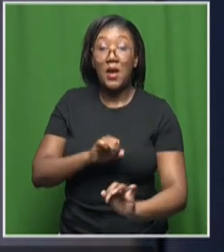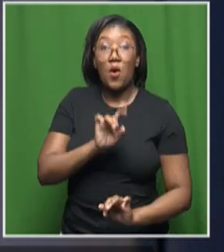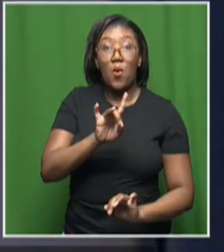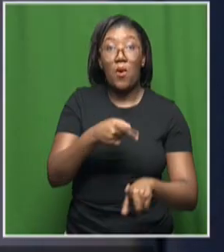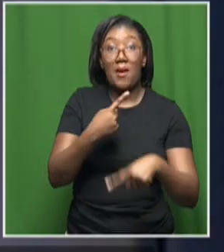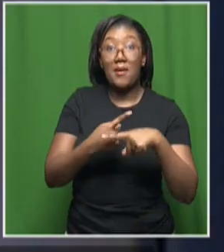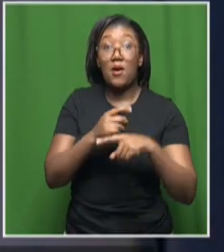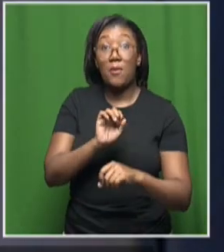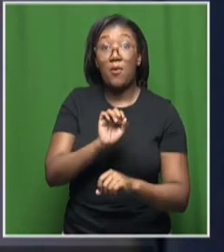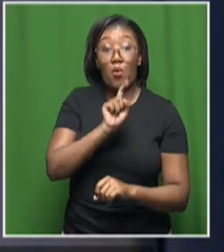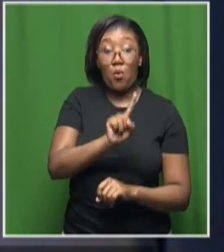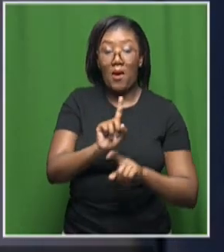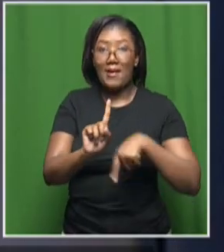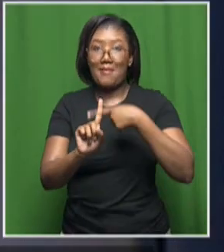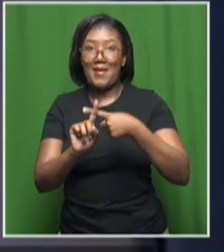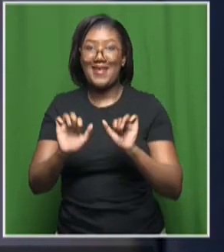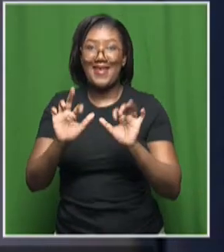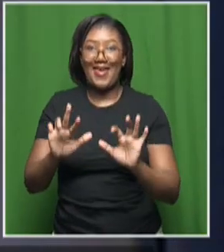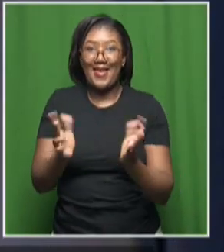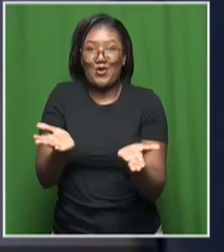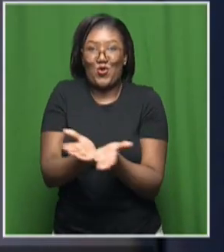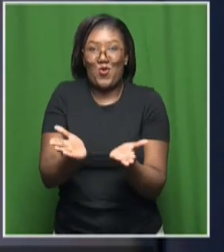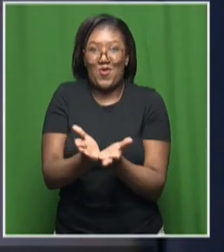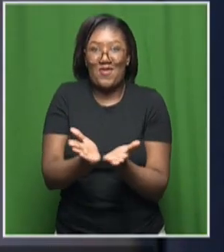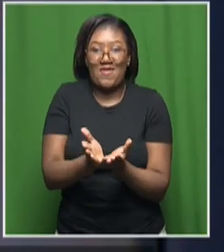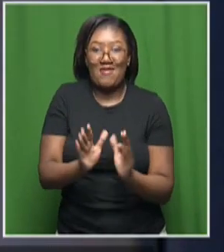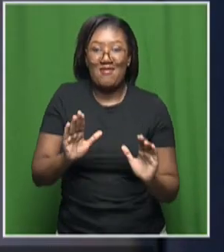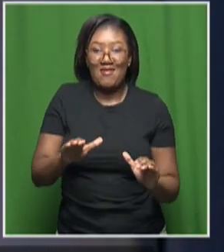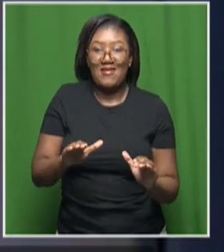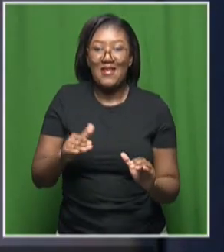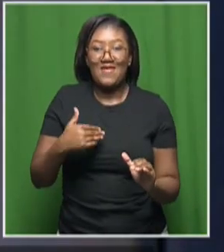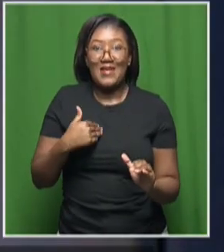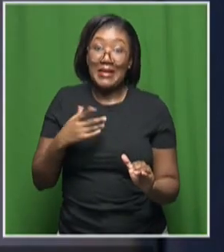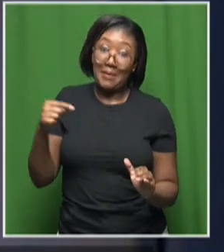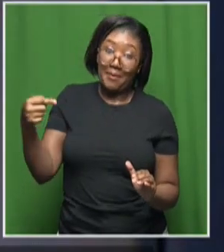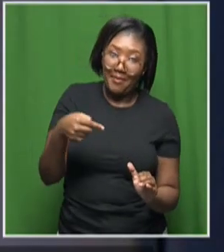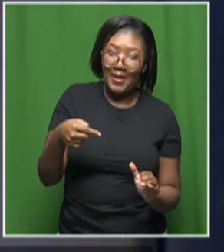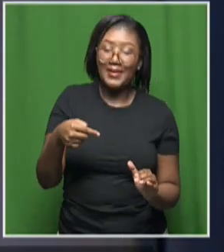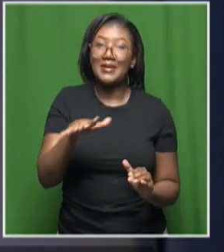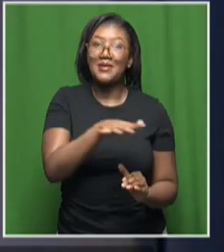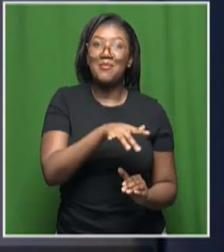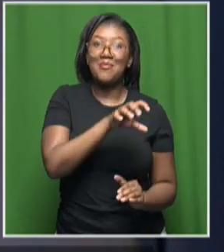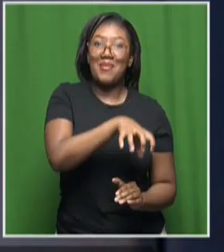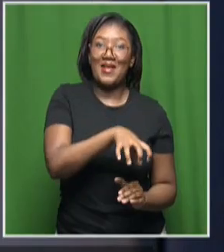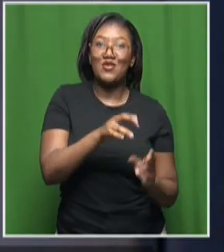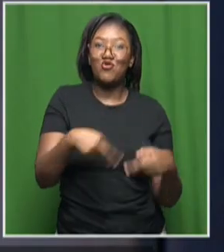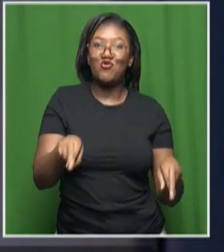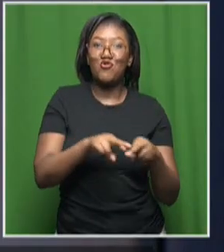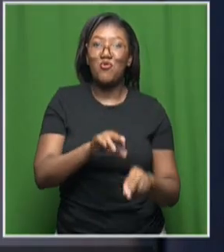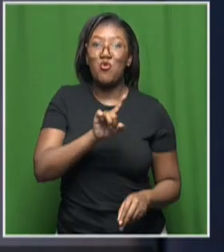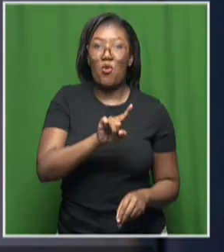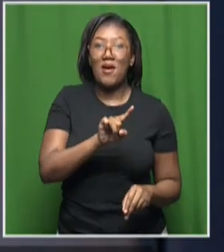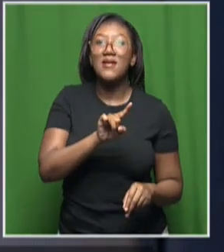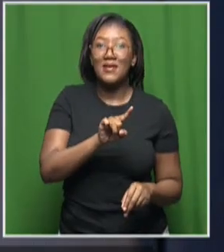schools that started the riots, you know, so it goes back to Room 118. And this is basically now